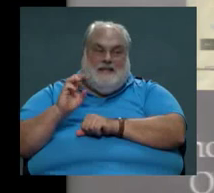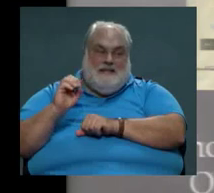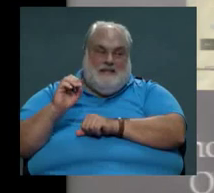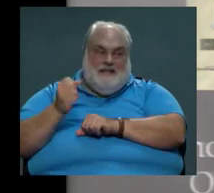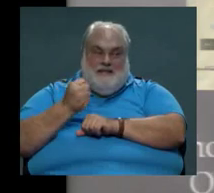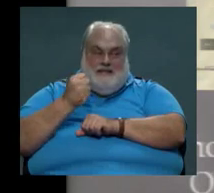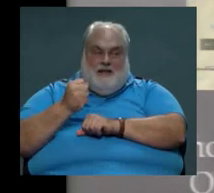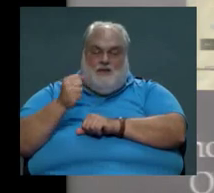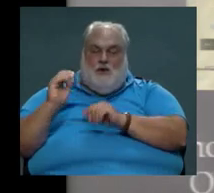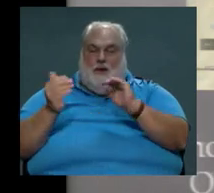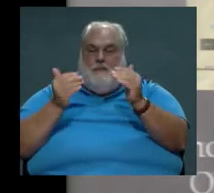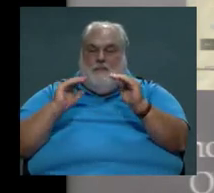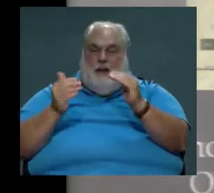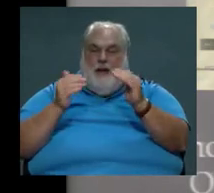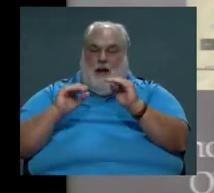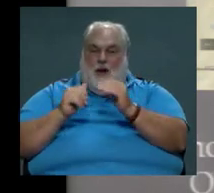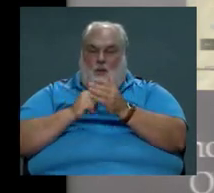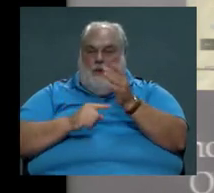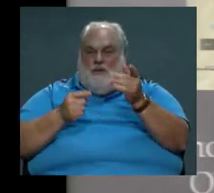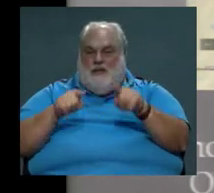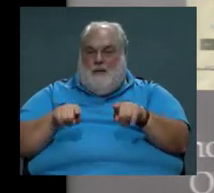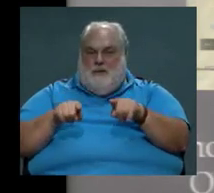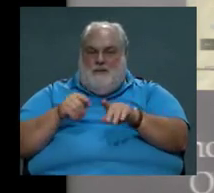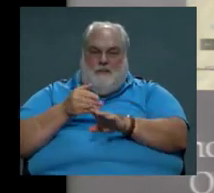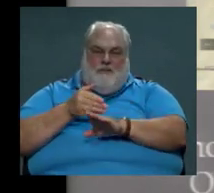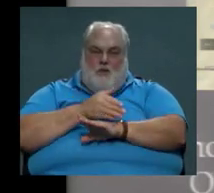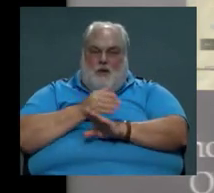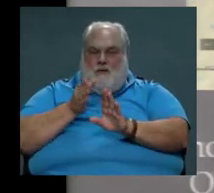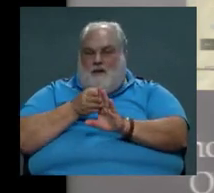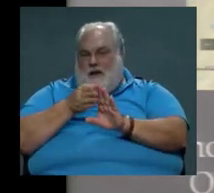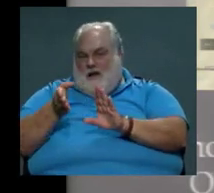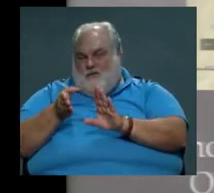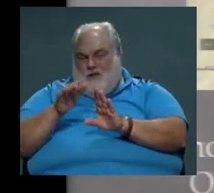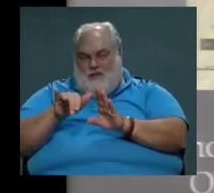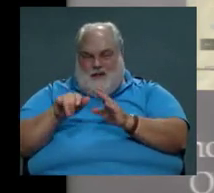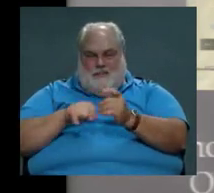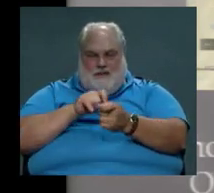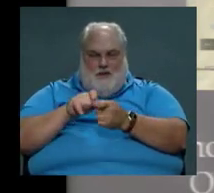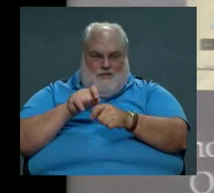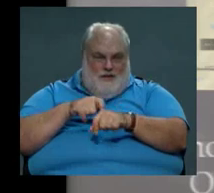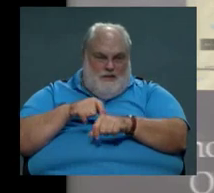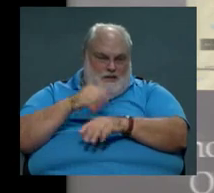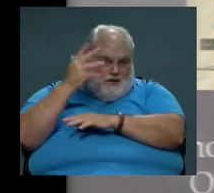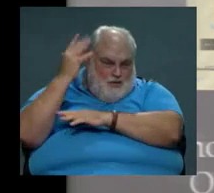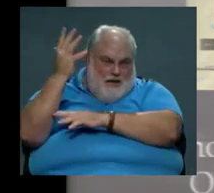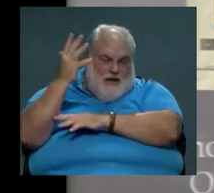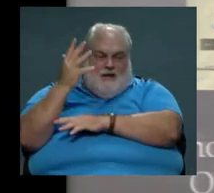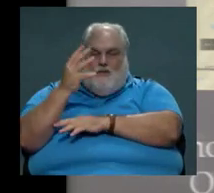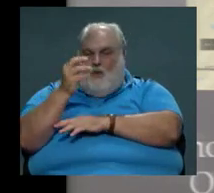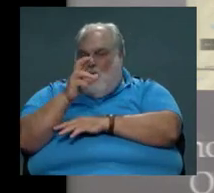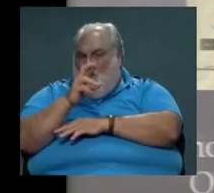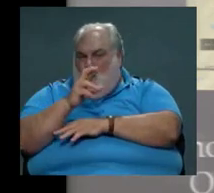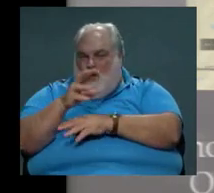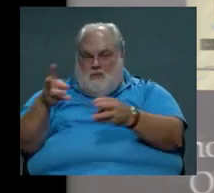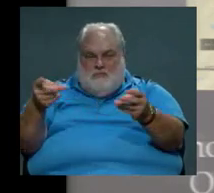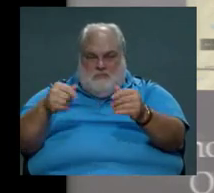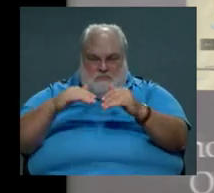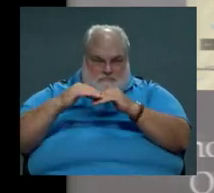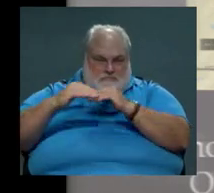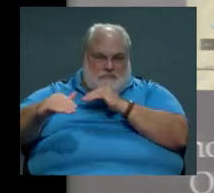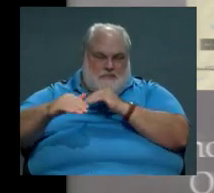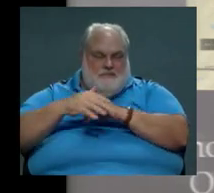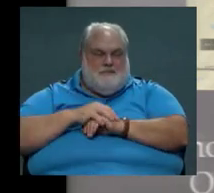that you can compare and contrast what was in the neighborhood before and after, if it was all trees and pine trees or whether, you know, something was